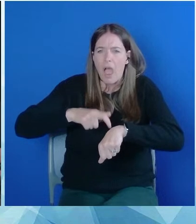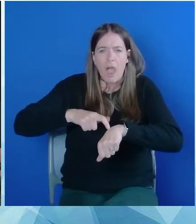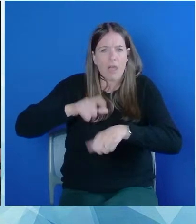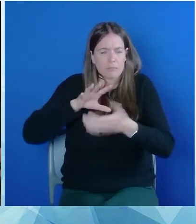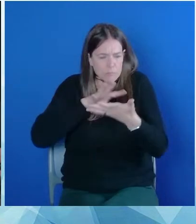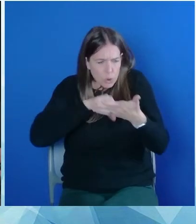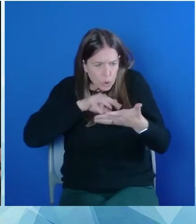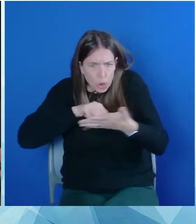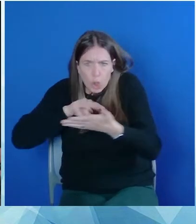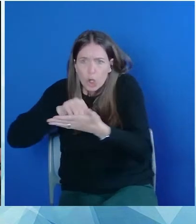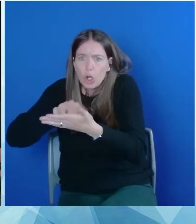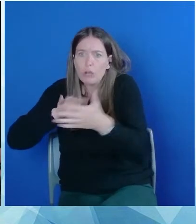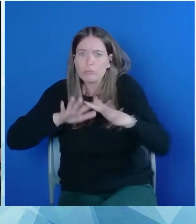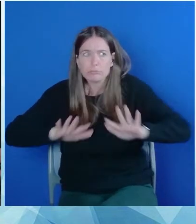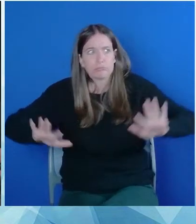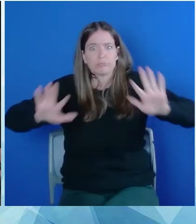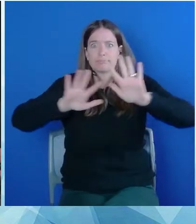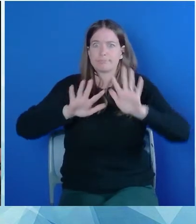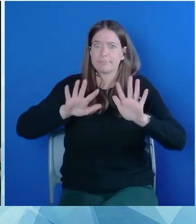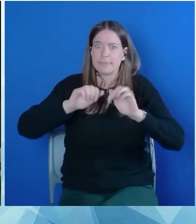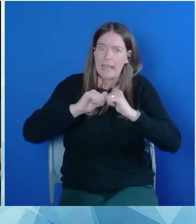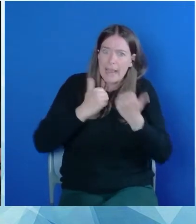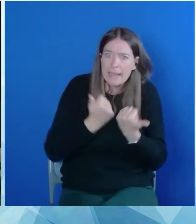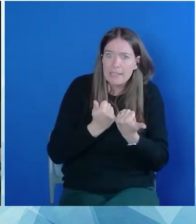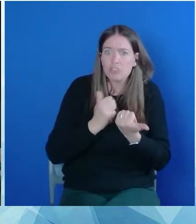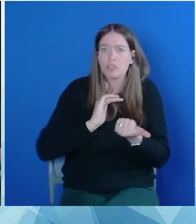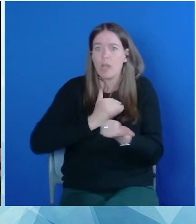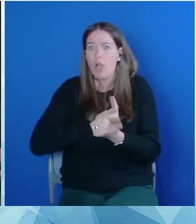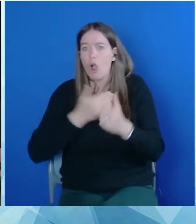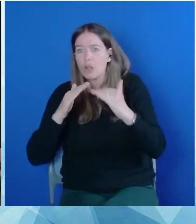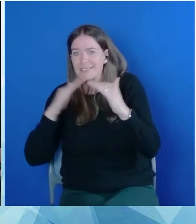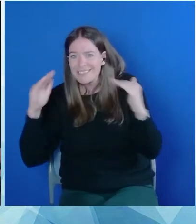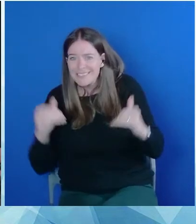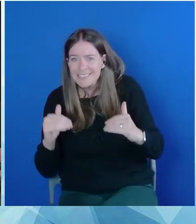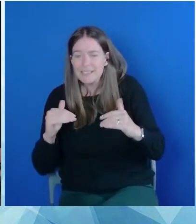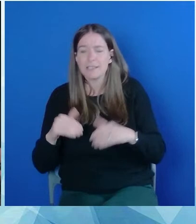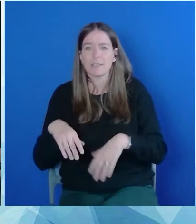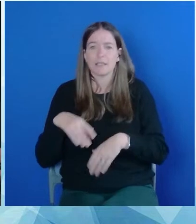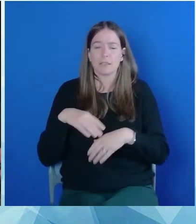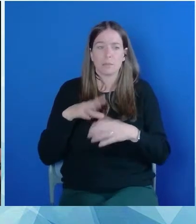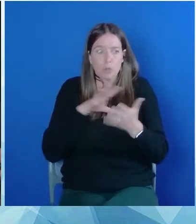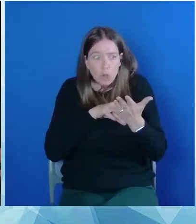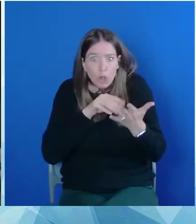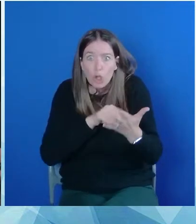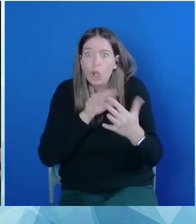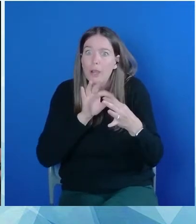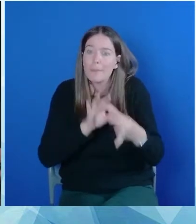the agency and about our system and about deaf and blind education.